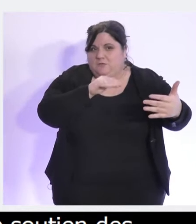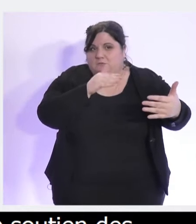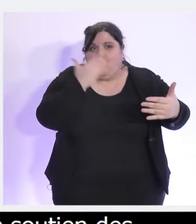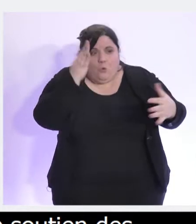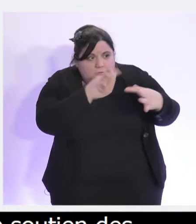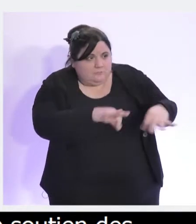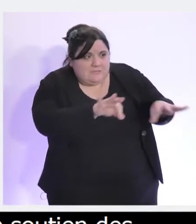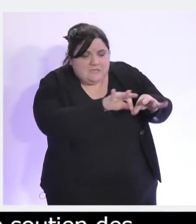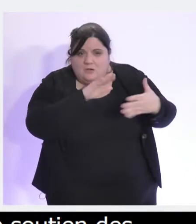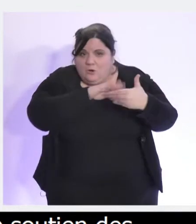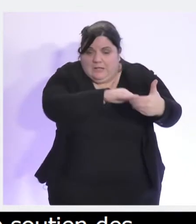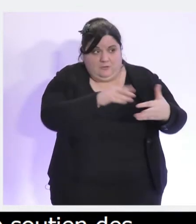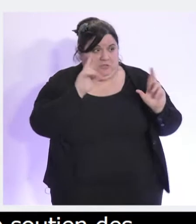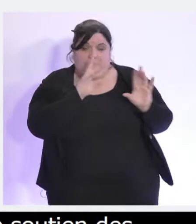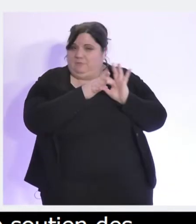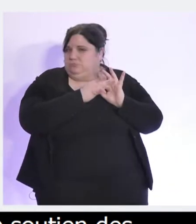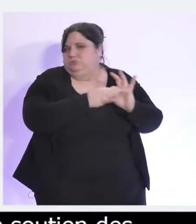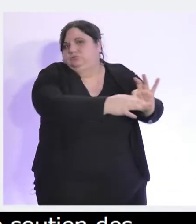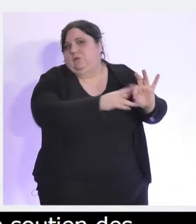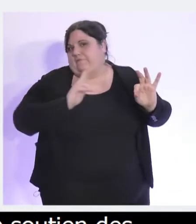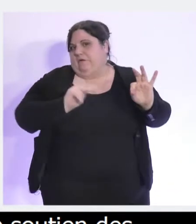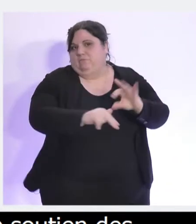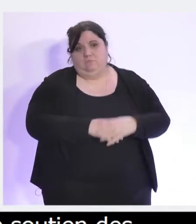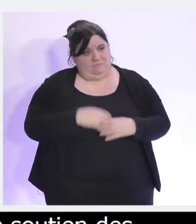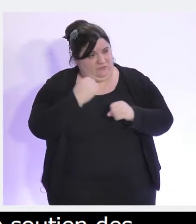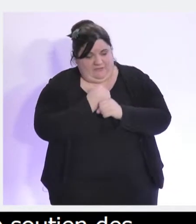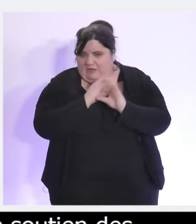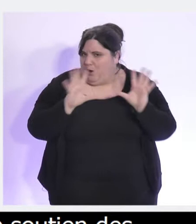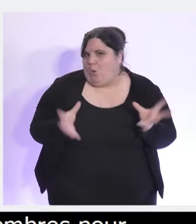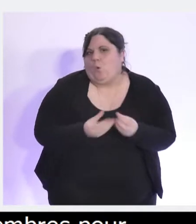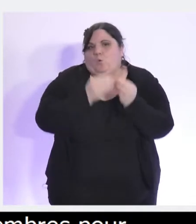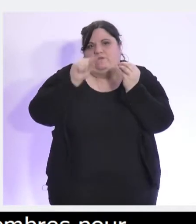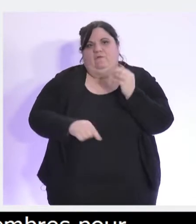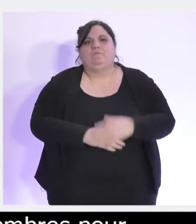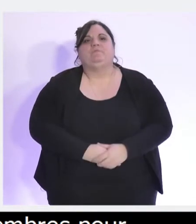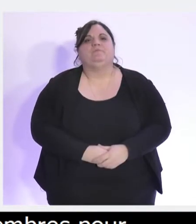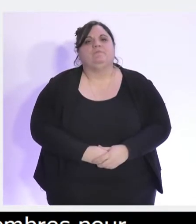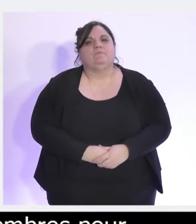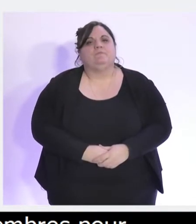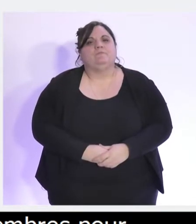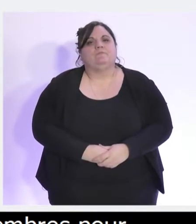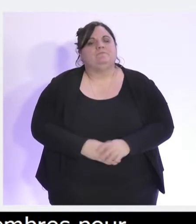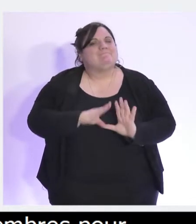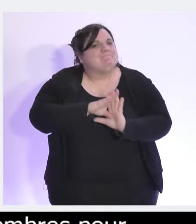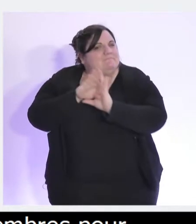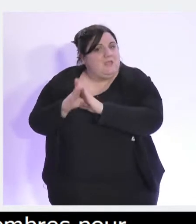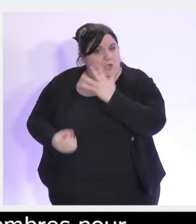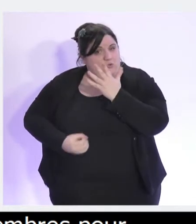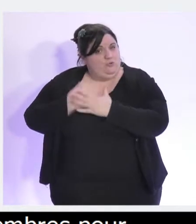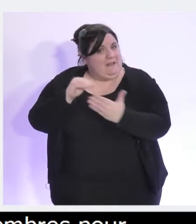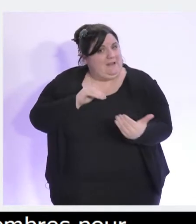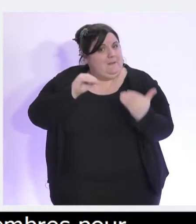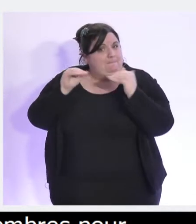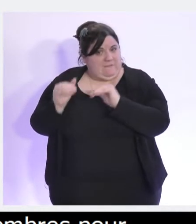levels. In the newly created Disability Platform, we reinforce our cooperation with the member states' organizations